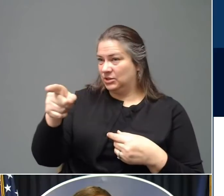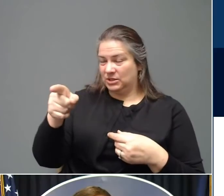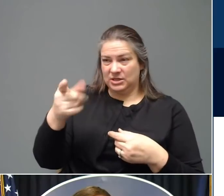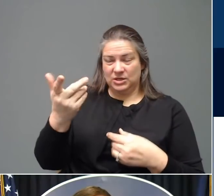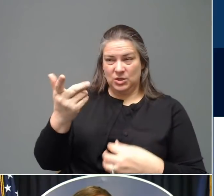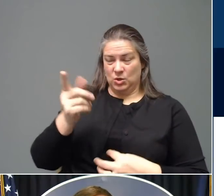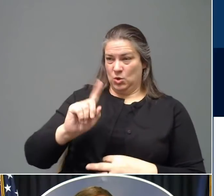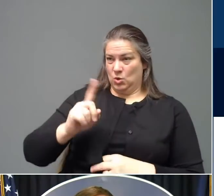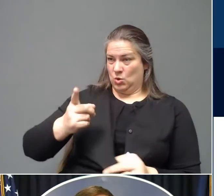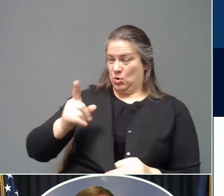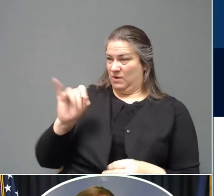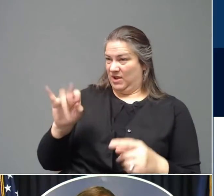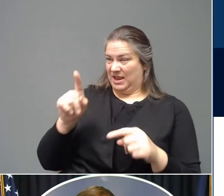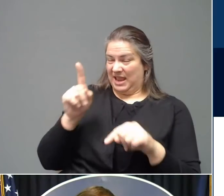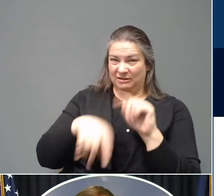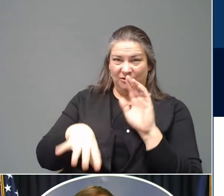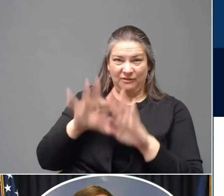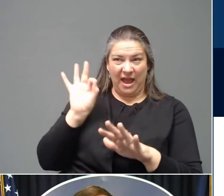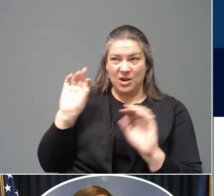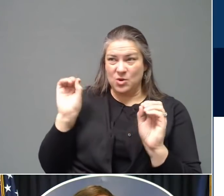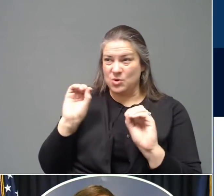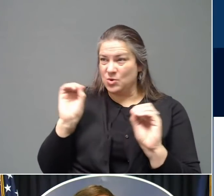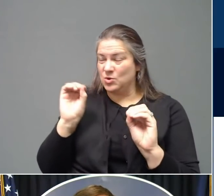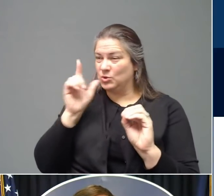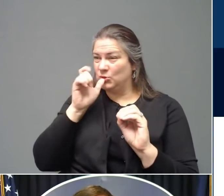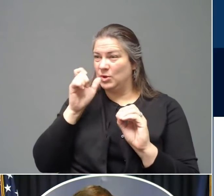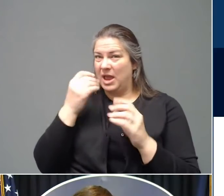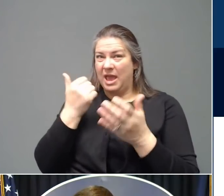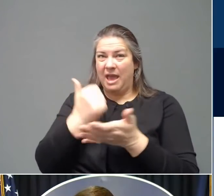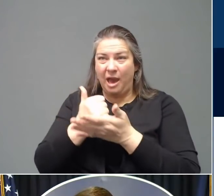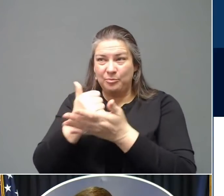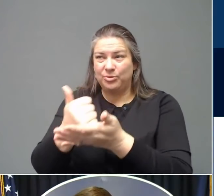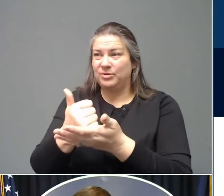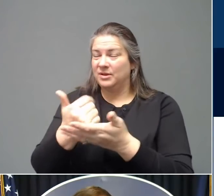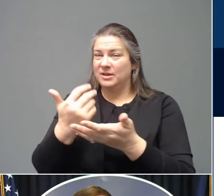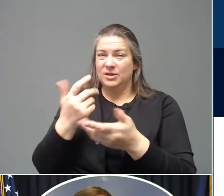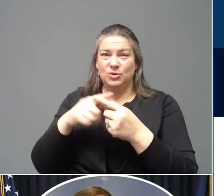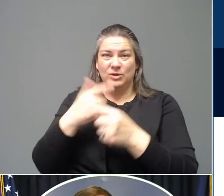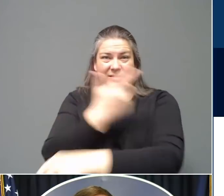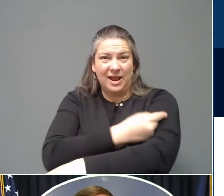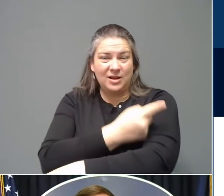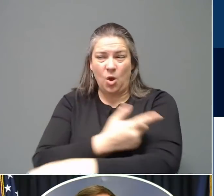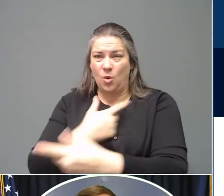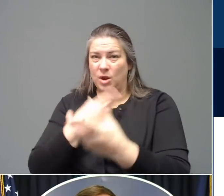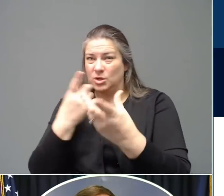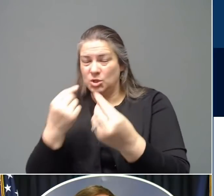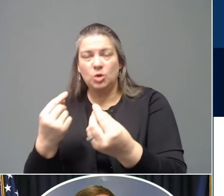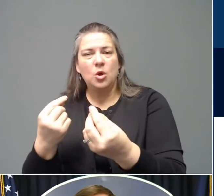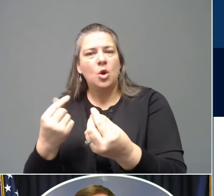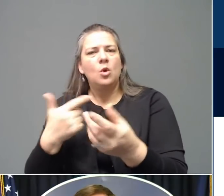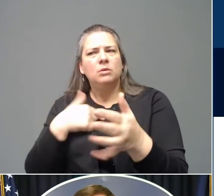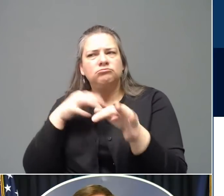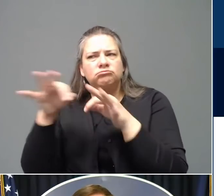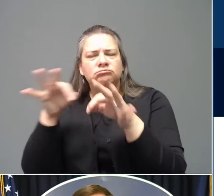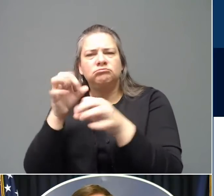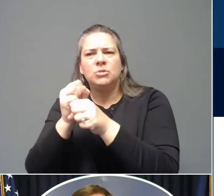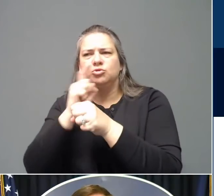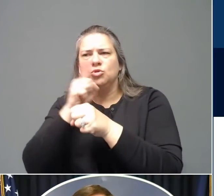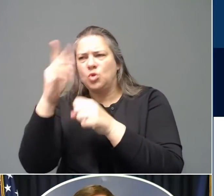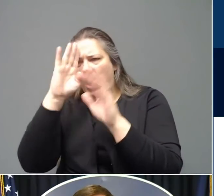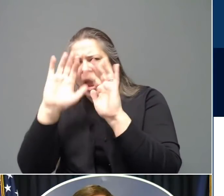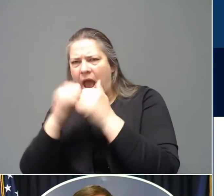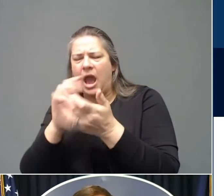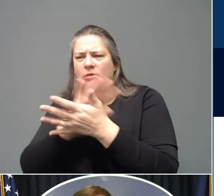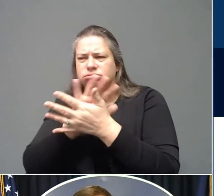do? And now they have, I think, the instructions to where we can truly reach that goal, we hope, of 90% of all